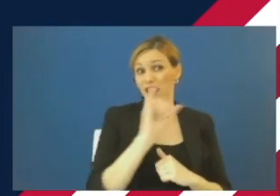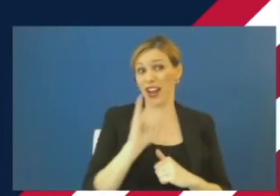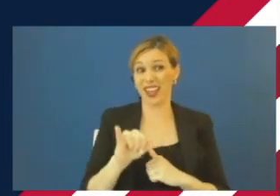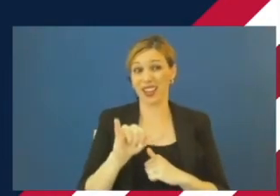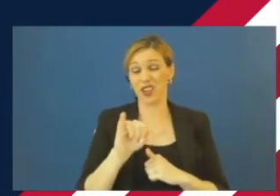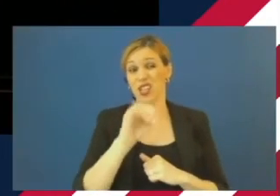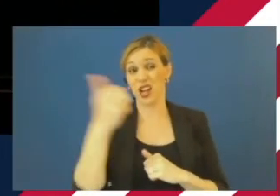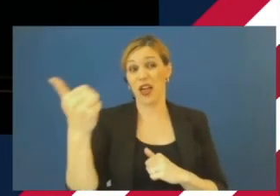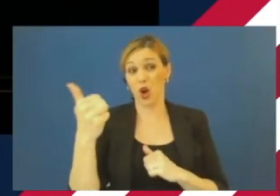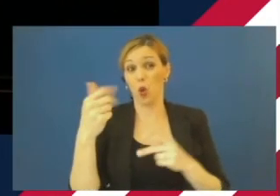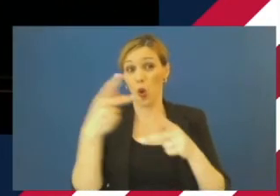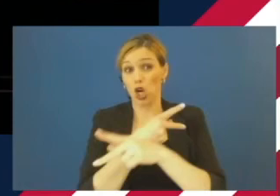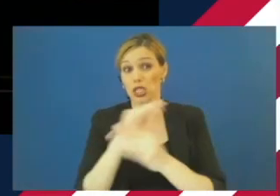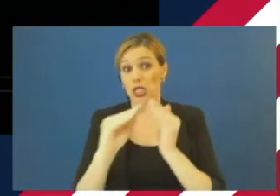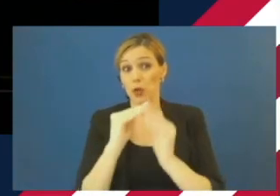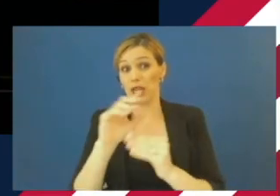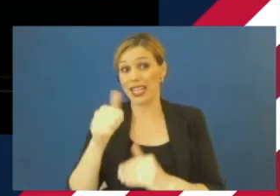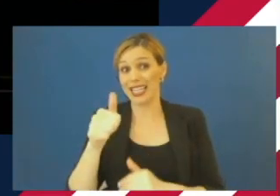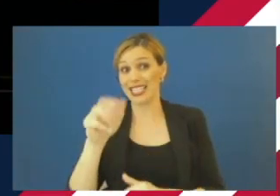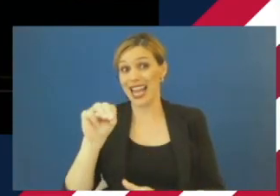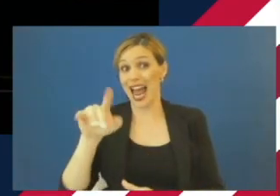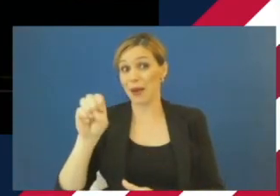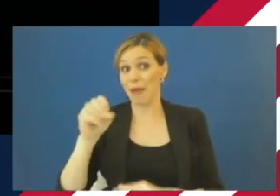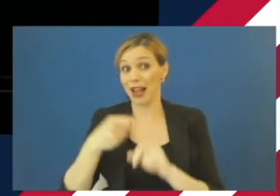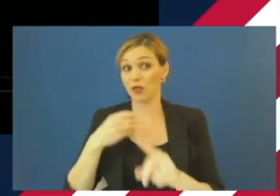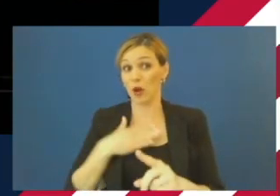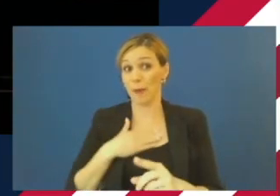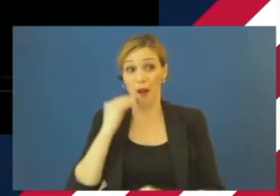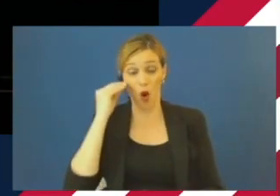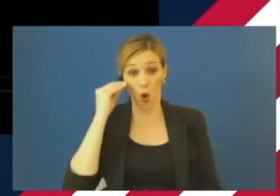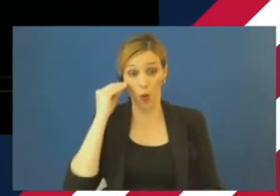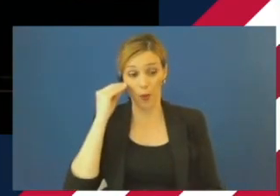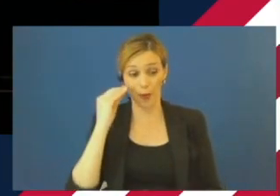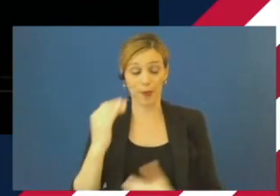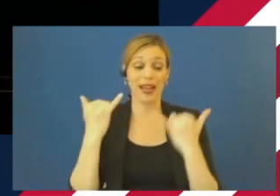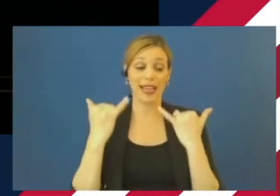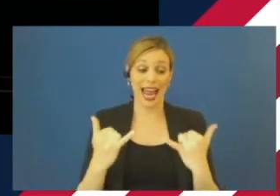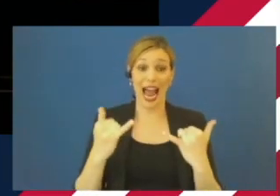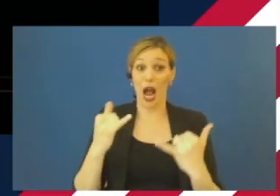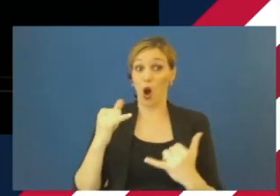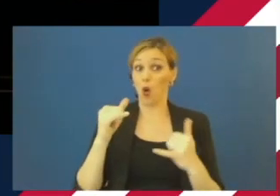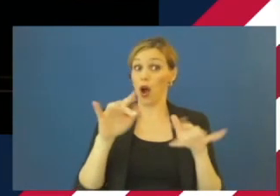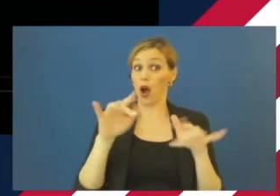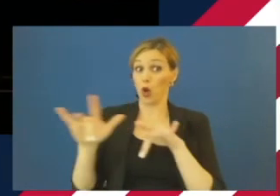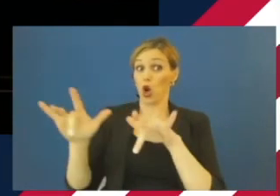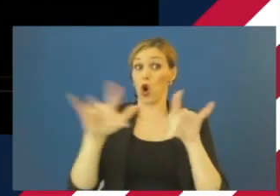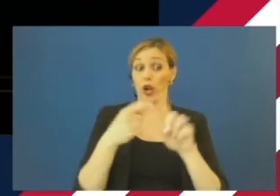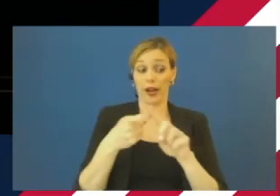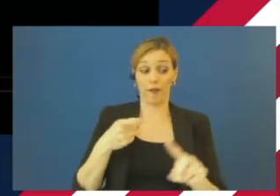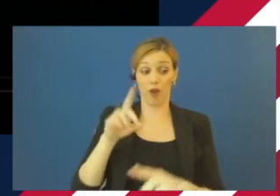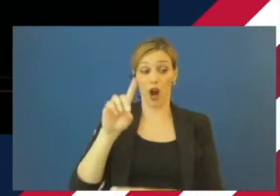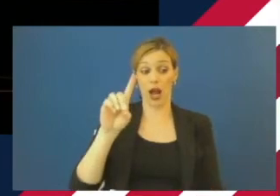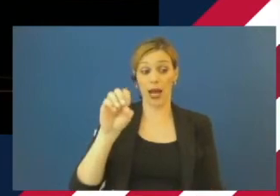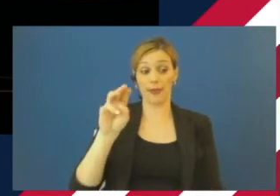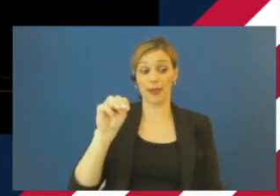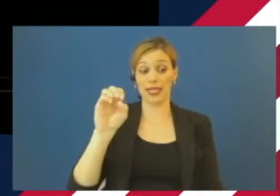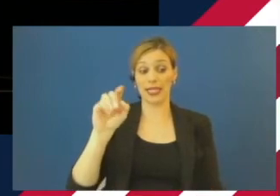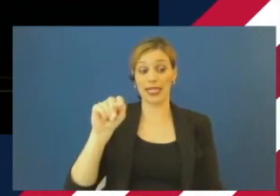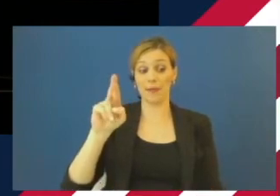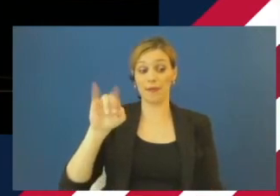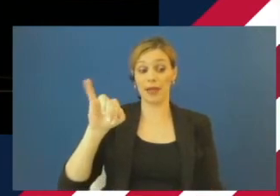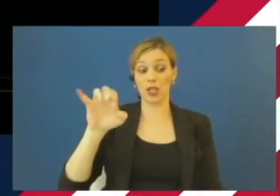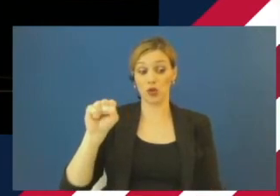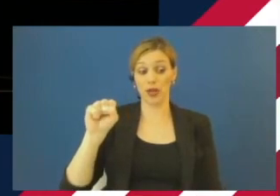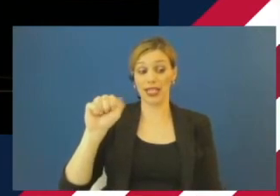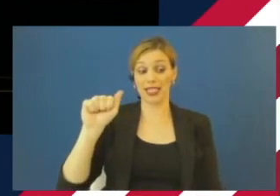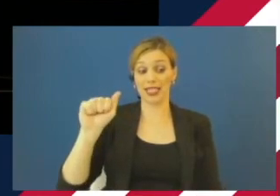Next, we will have a pre-tape video from Demetrius Alfred. He is on the front lines as president of